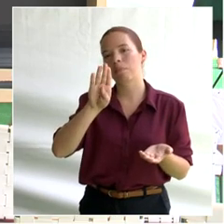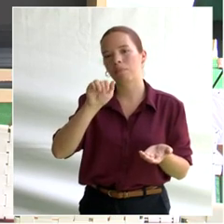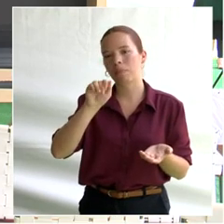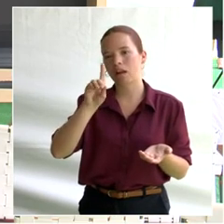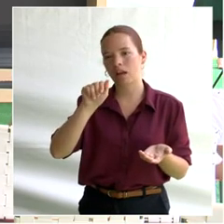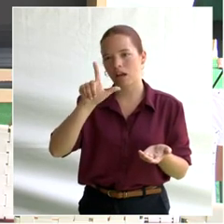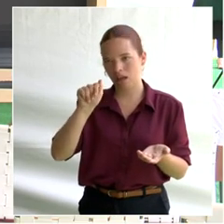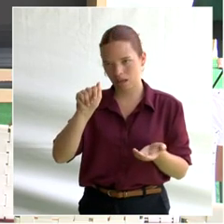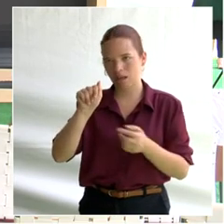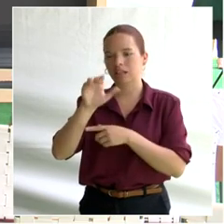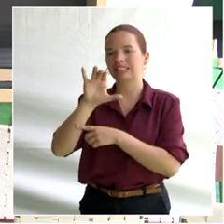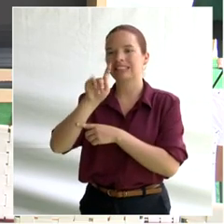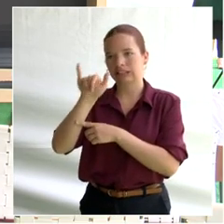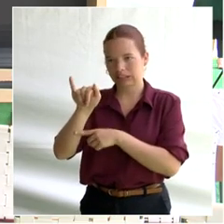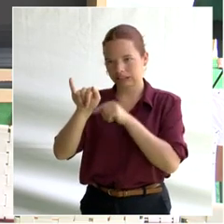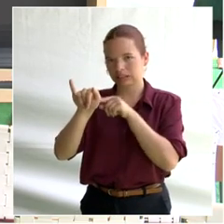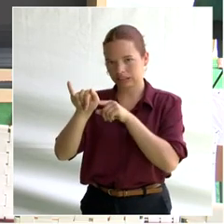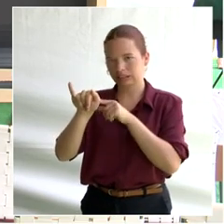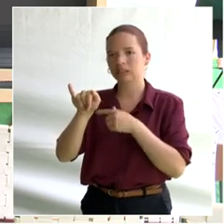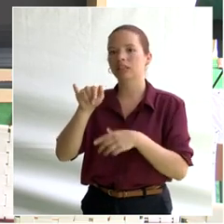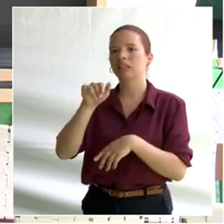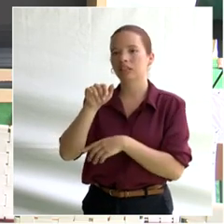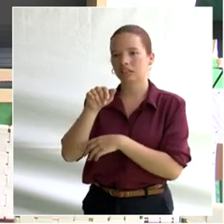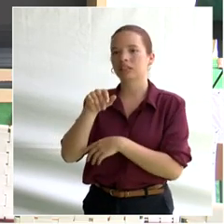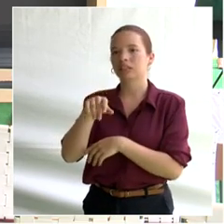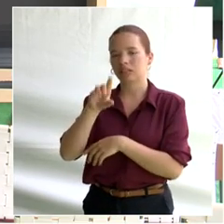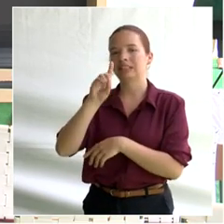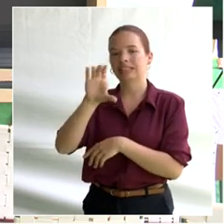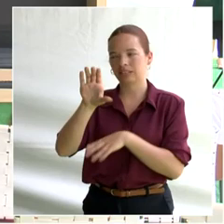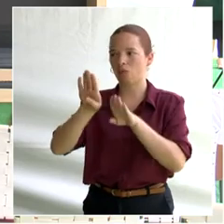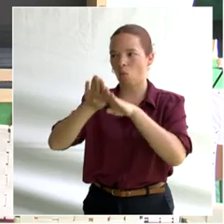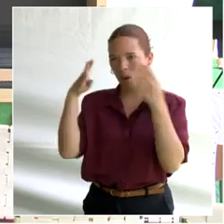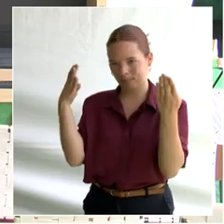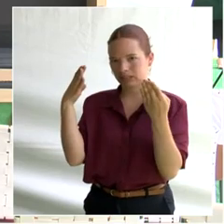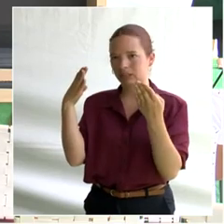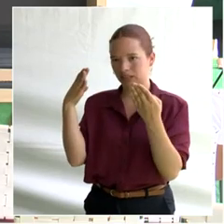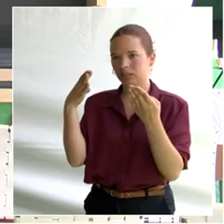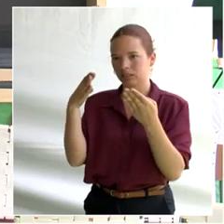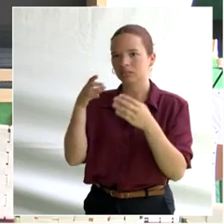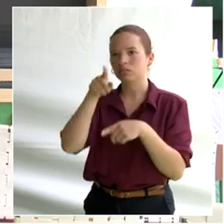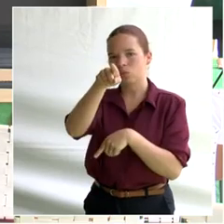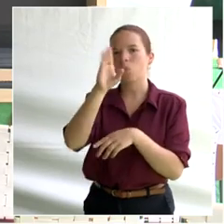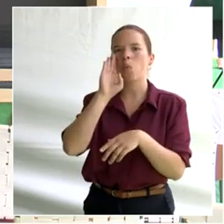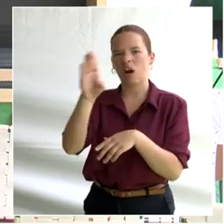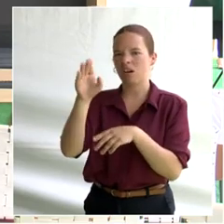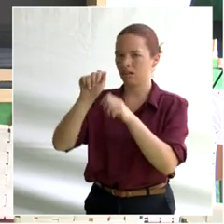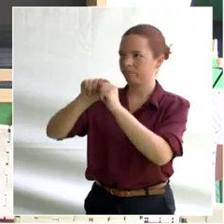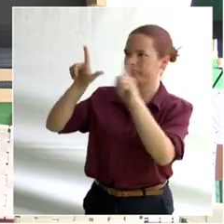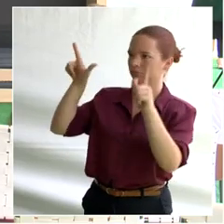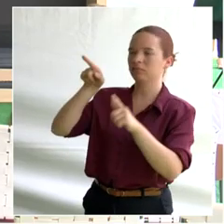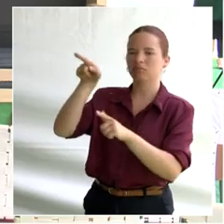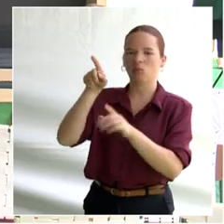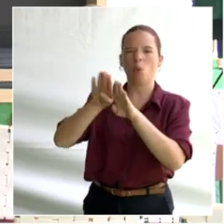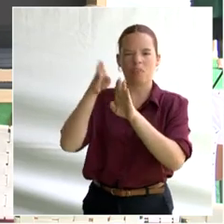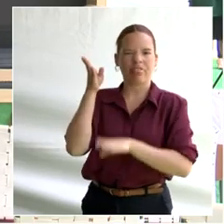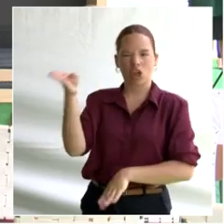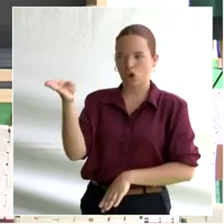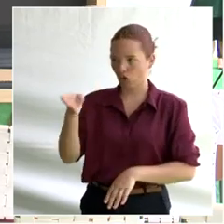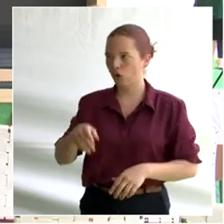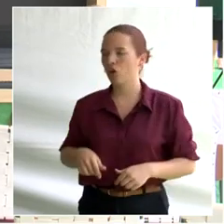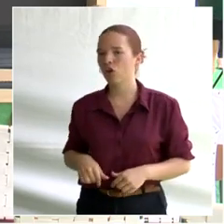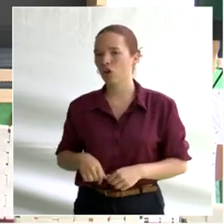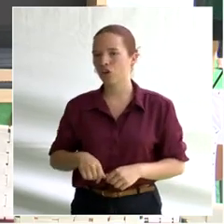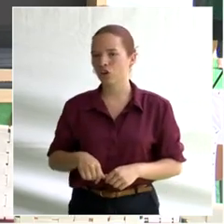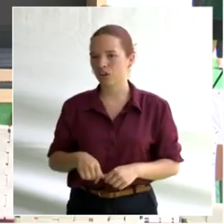can see it. It's populating live. I'm Yep. glad. All right, so we will continue then, Christina? Yes. Okay. Okay, so please,